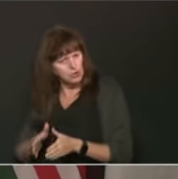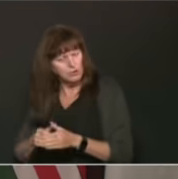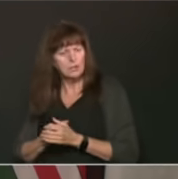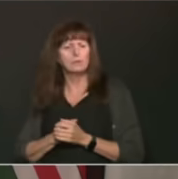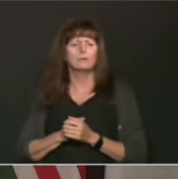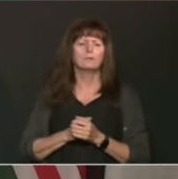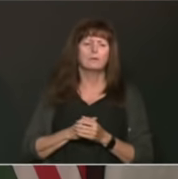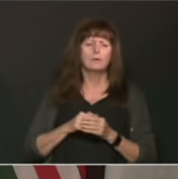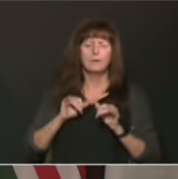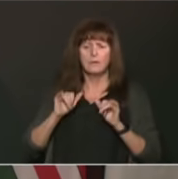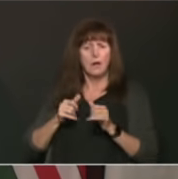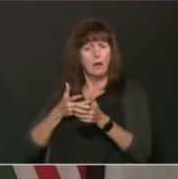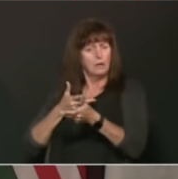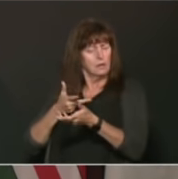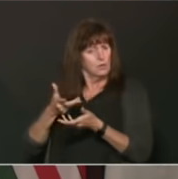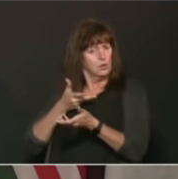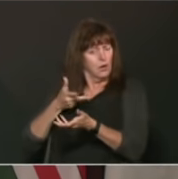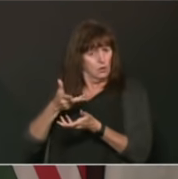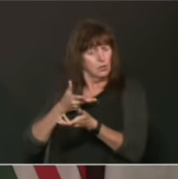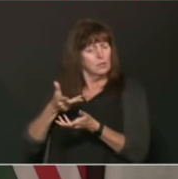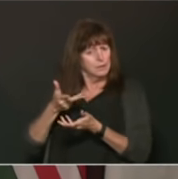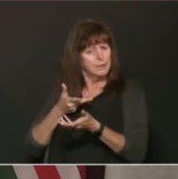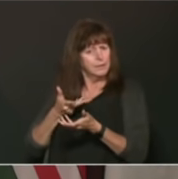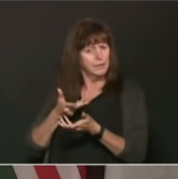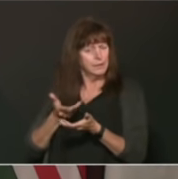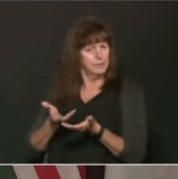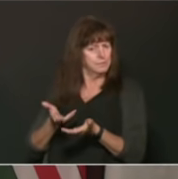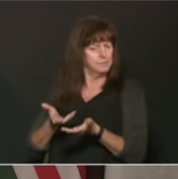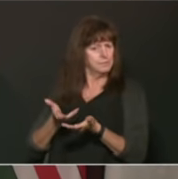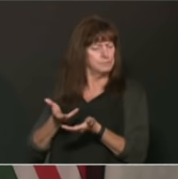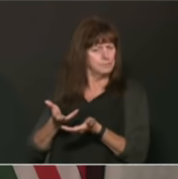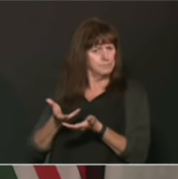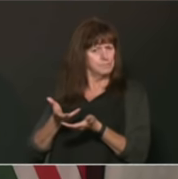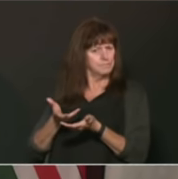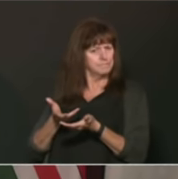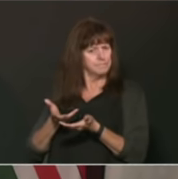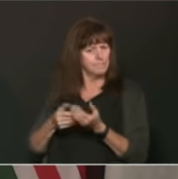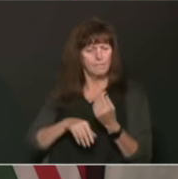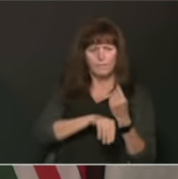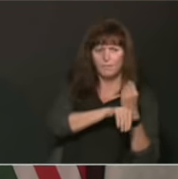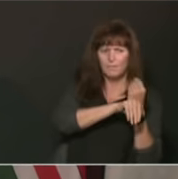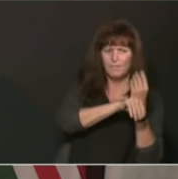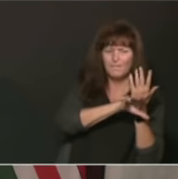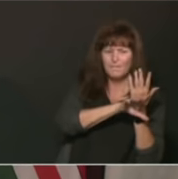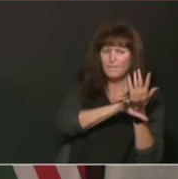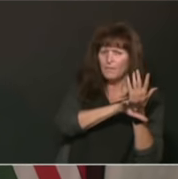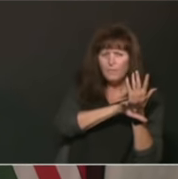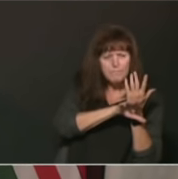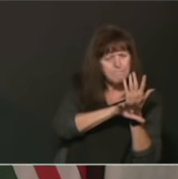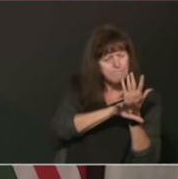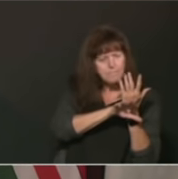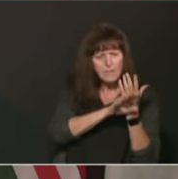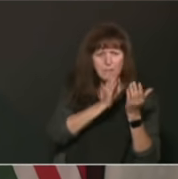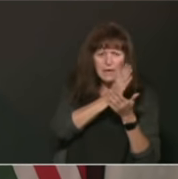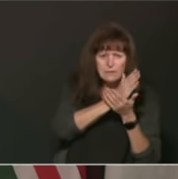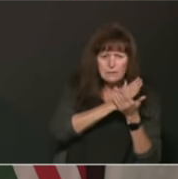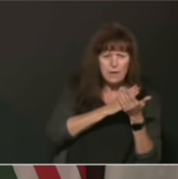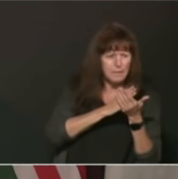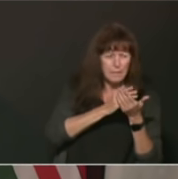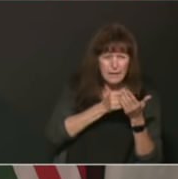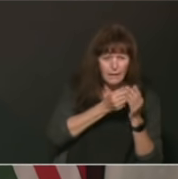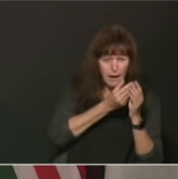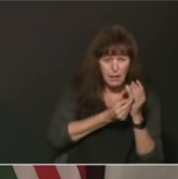someone in person that is lost during virtual care. And certainly for the provision of vaccines,